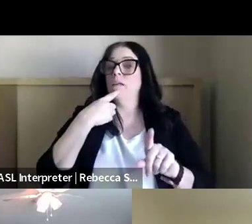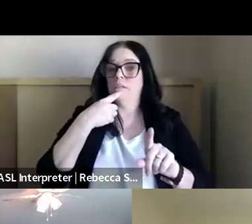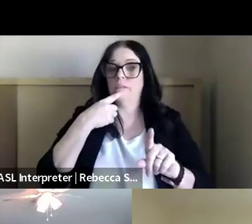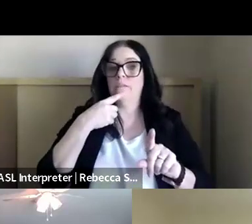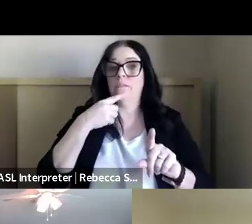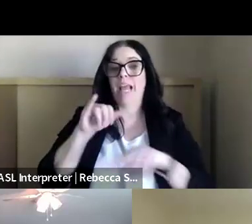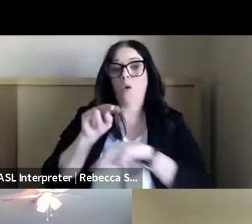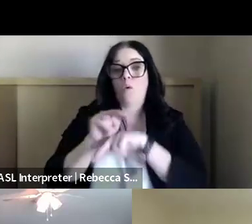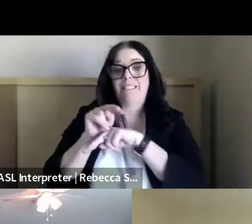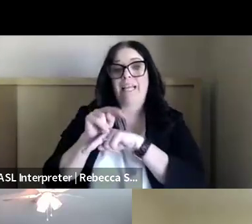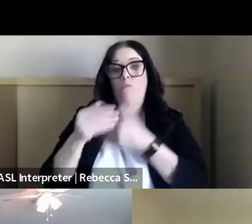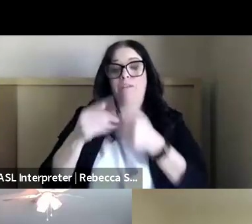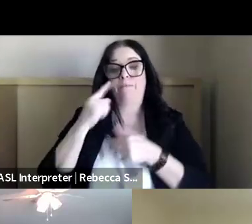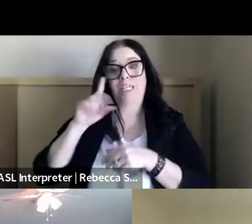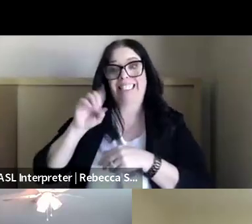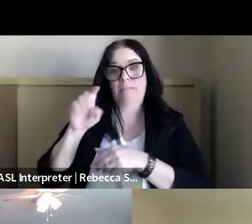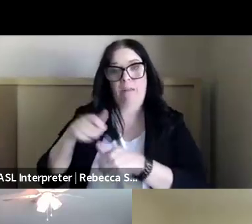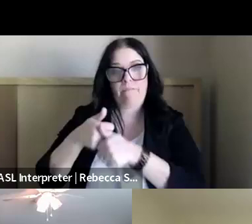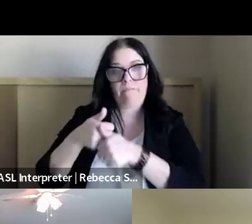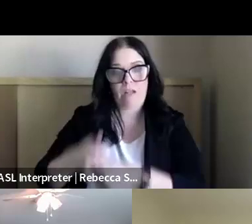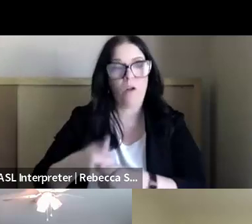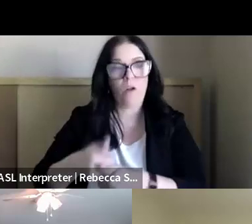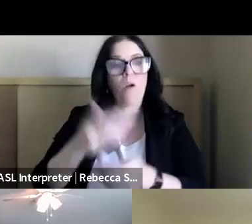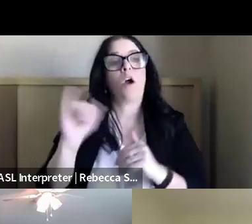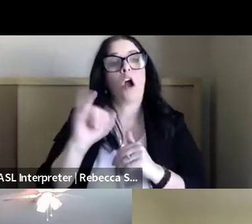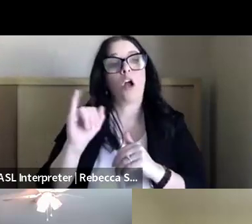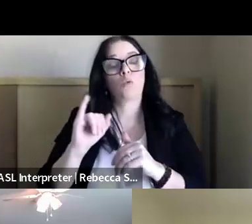by the DSE, and the instructions,